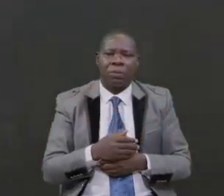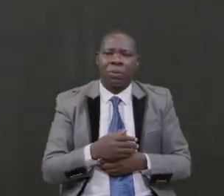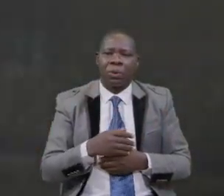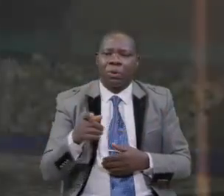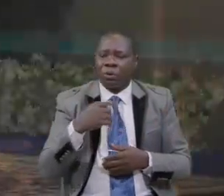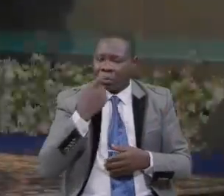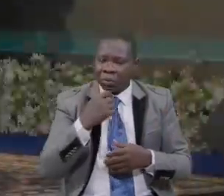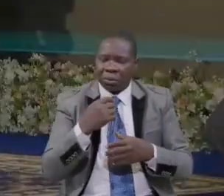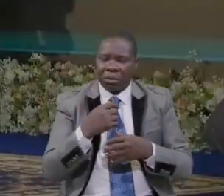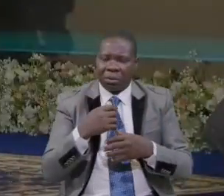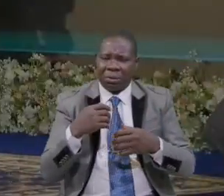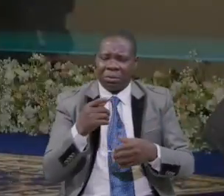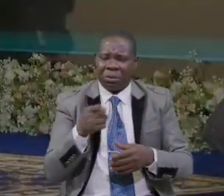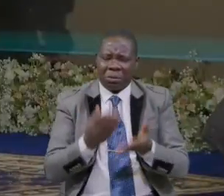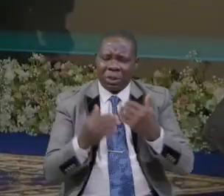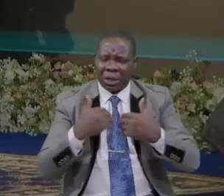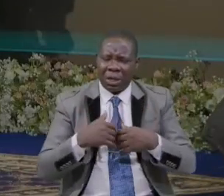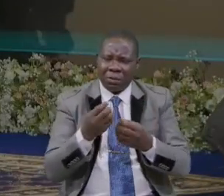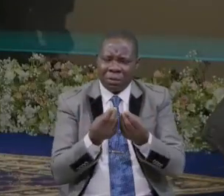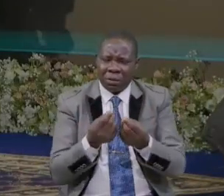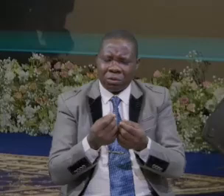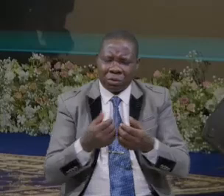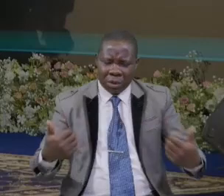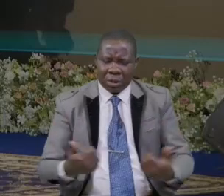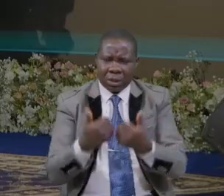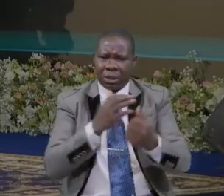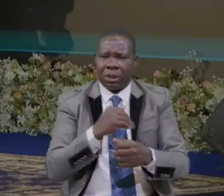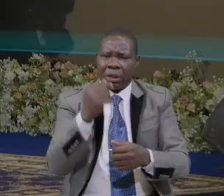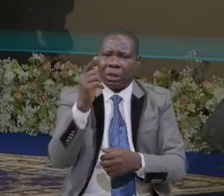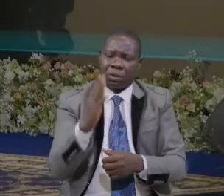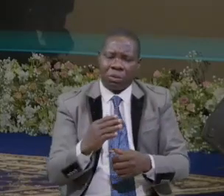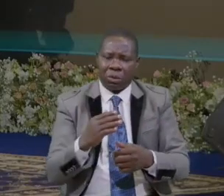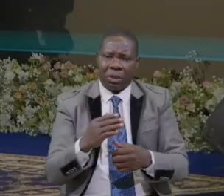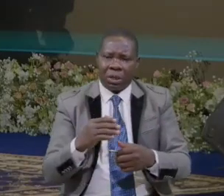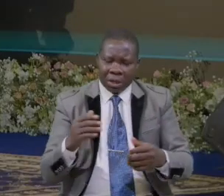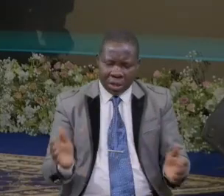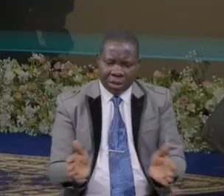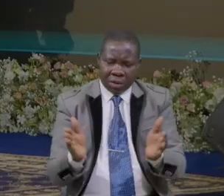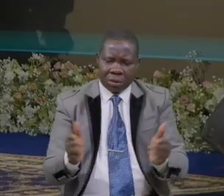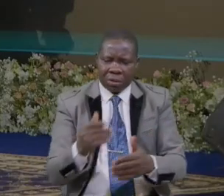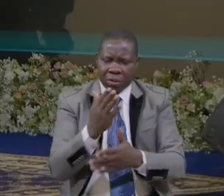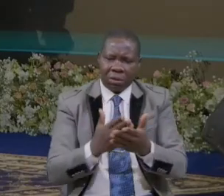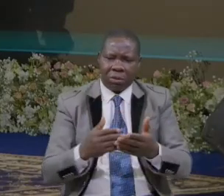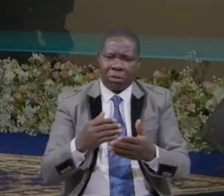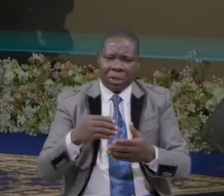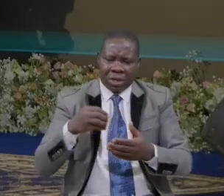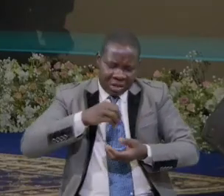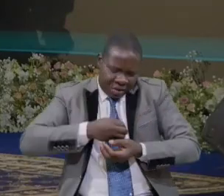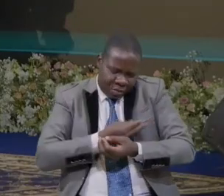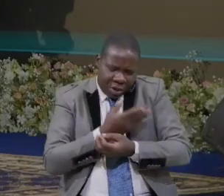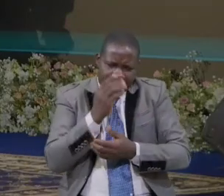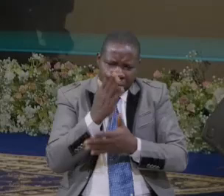little challenge, and God inspires somebody to help us, like God inspired